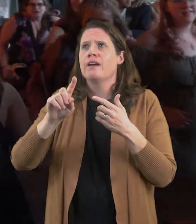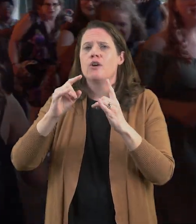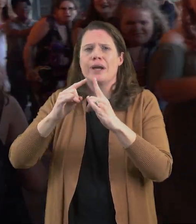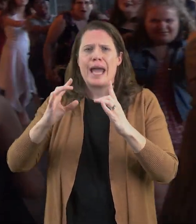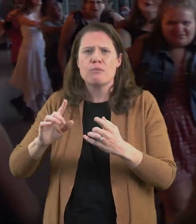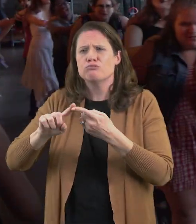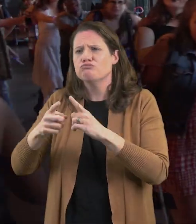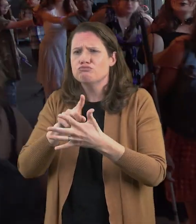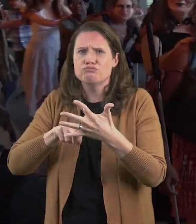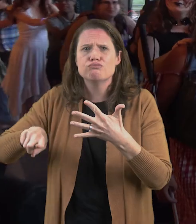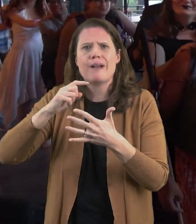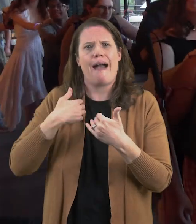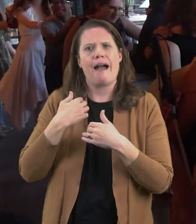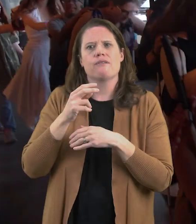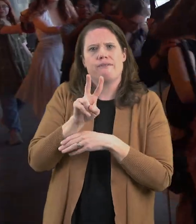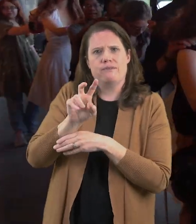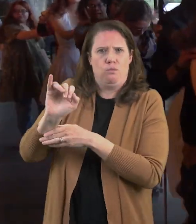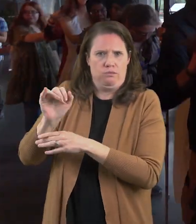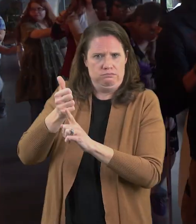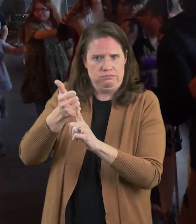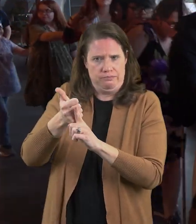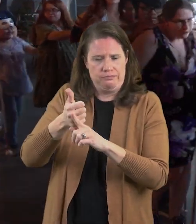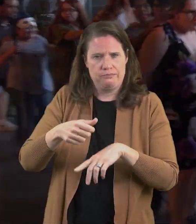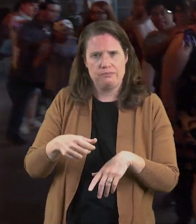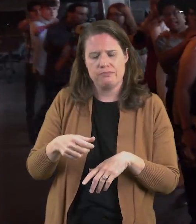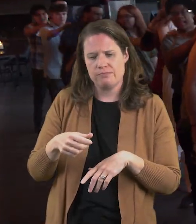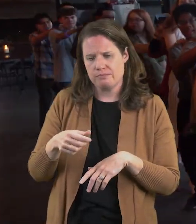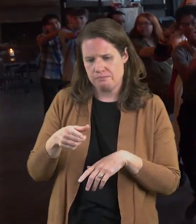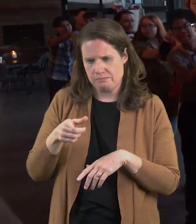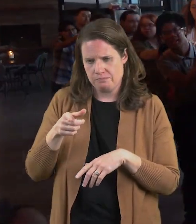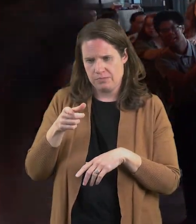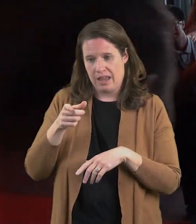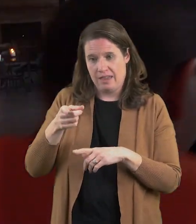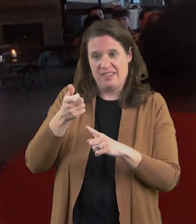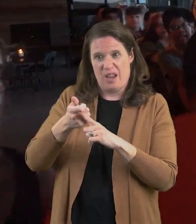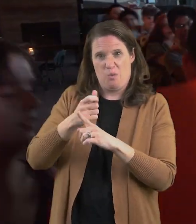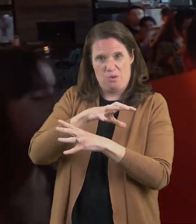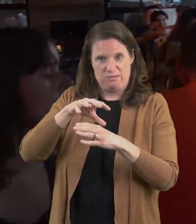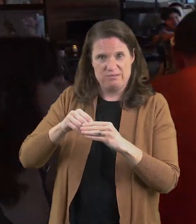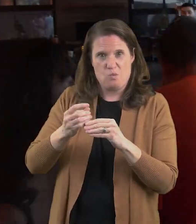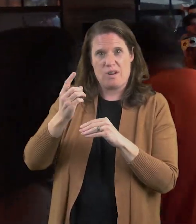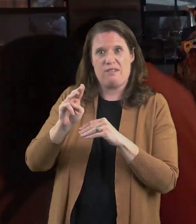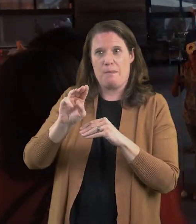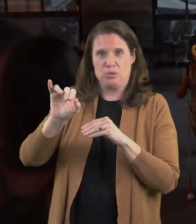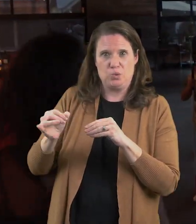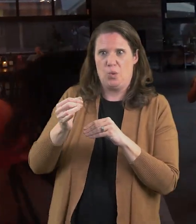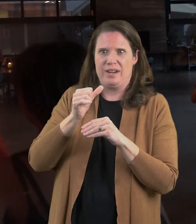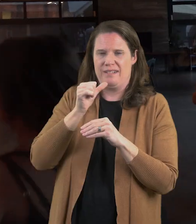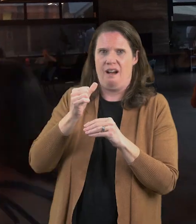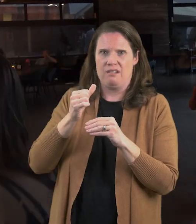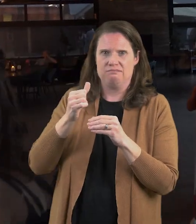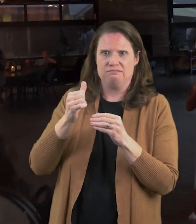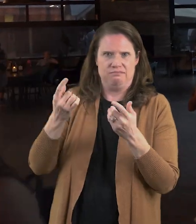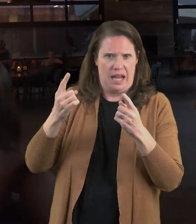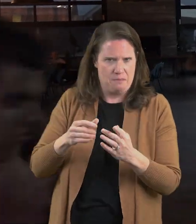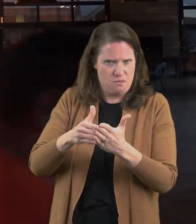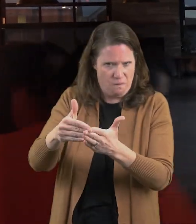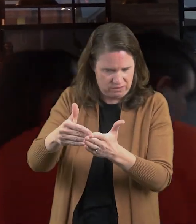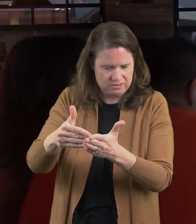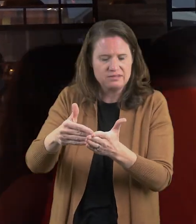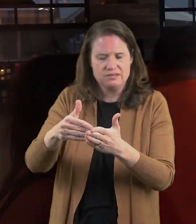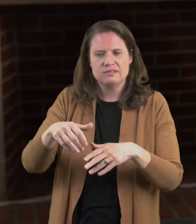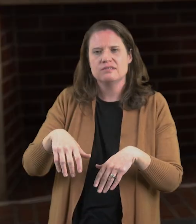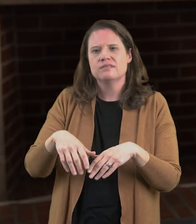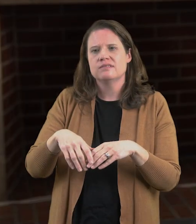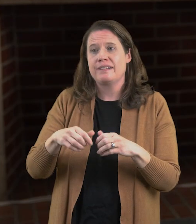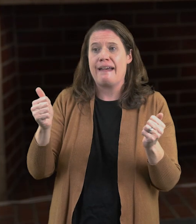their campers had a visual impairment. They were one of the majority, which does not happen much in their lives